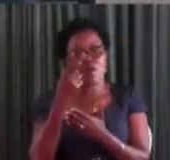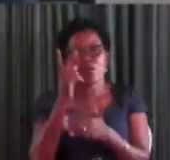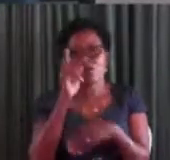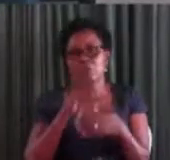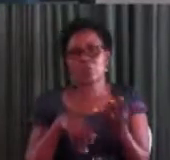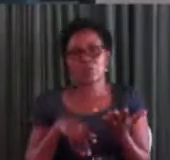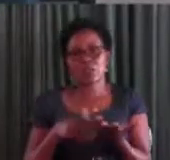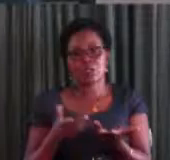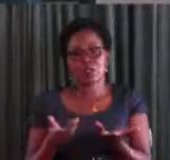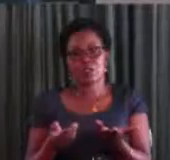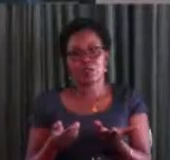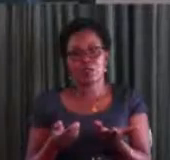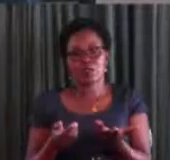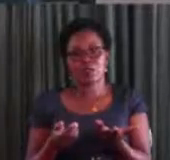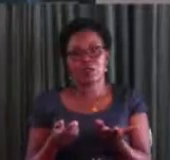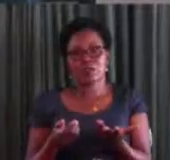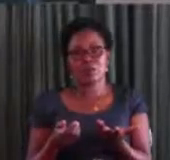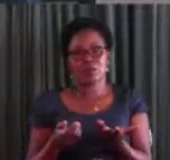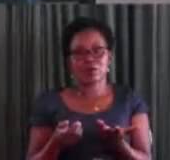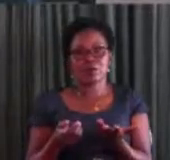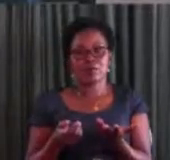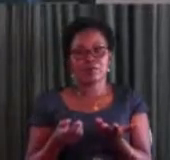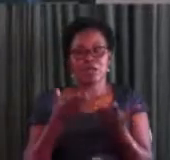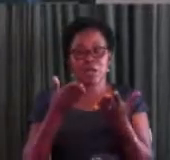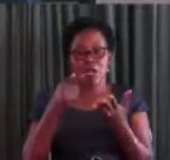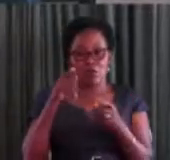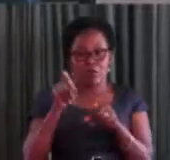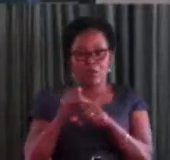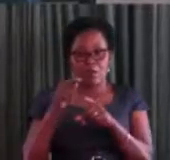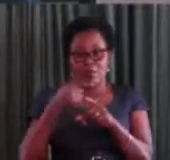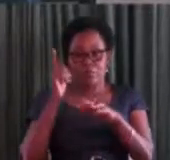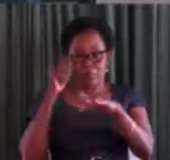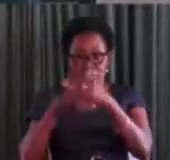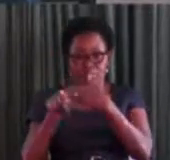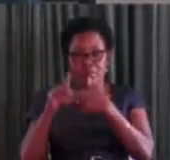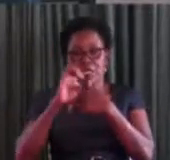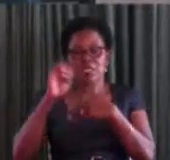an indictment from the East African Court?